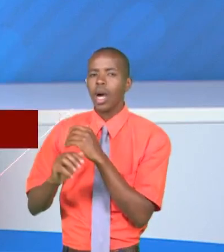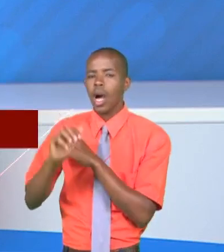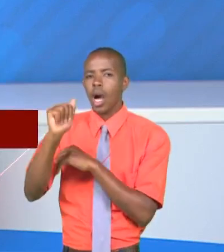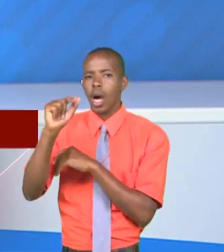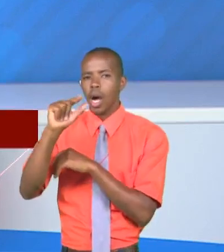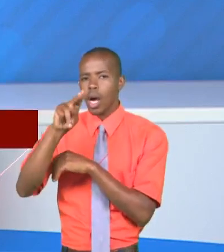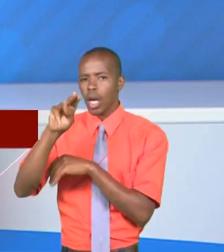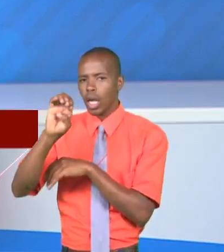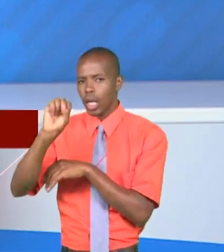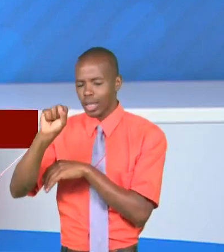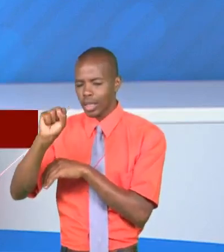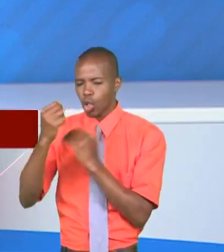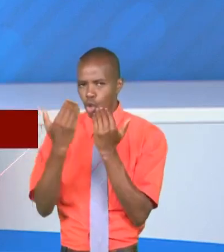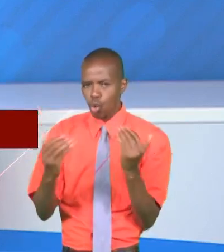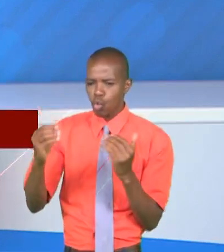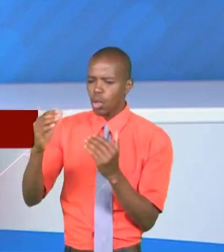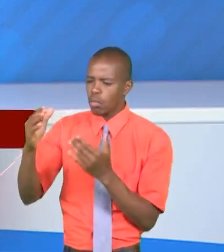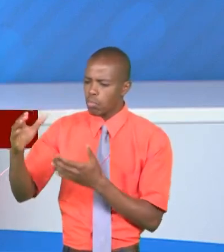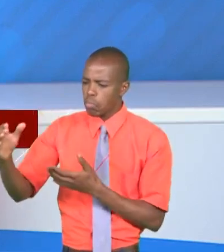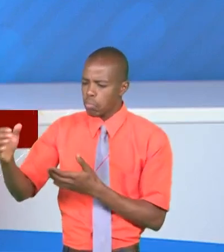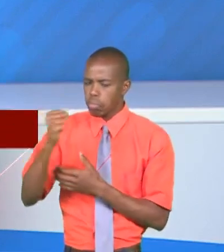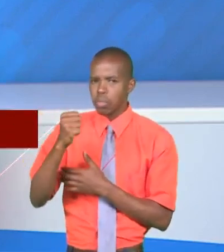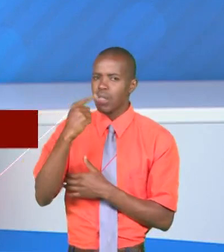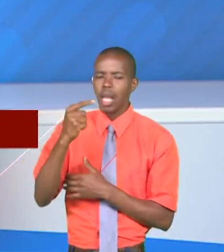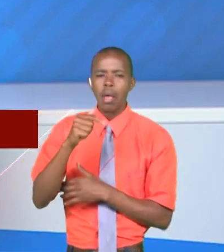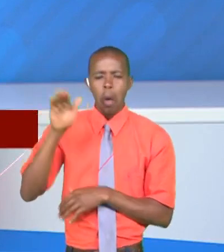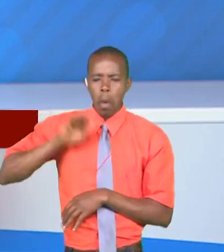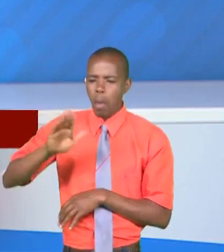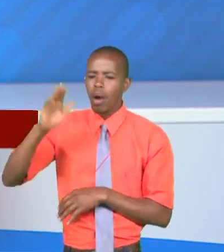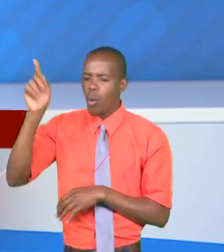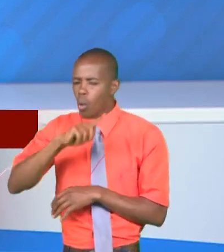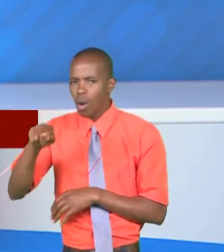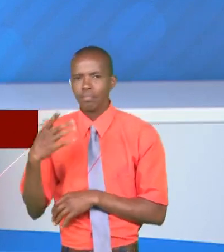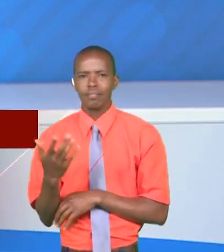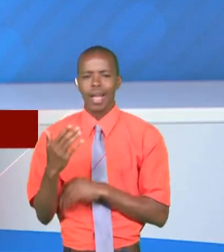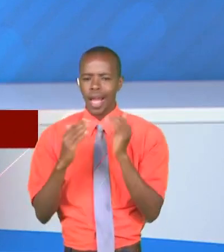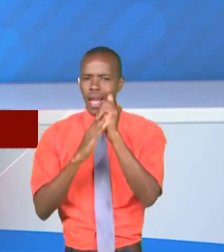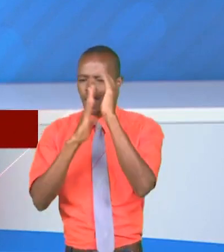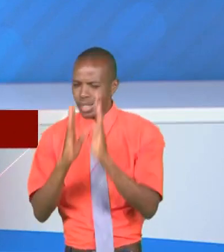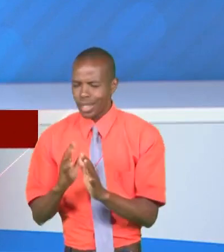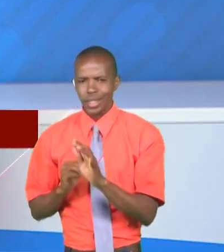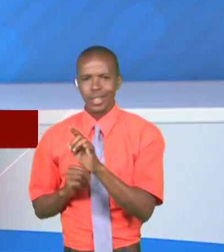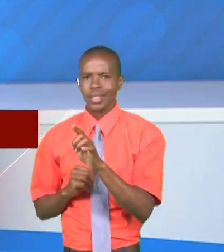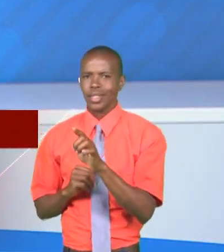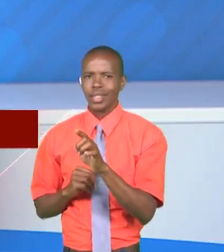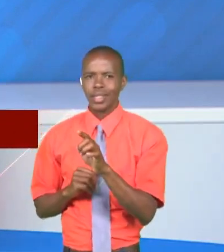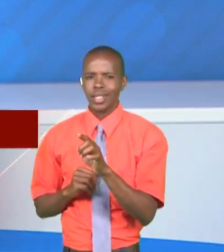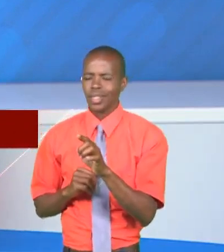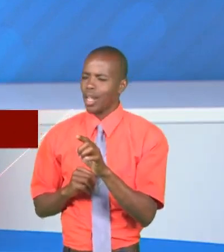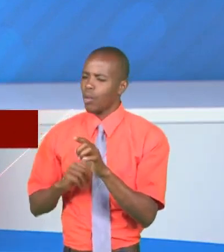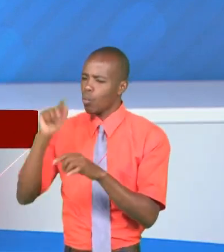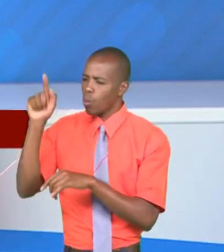to say that our mother is bad, you do all this, this. And for the leaders, that is the last thing that a leader